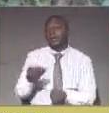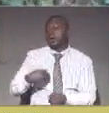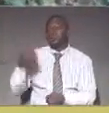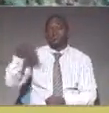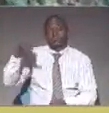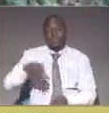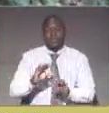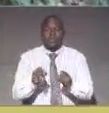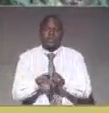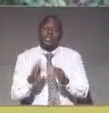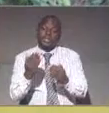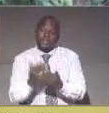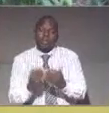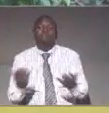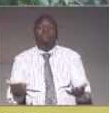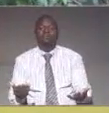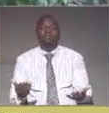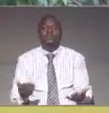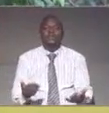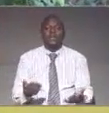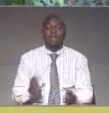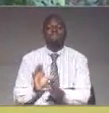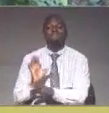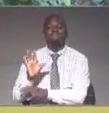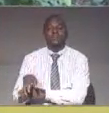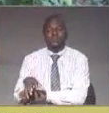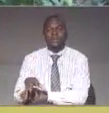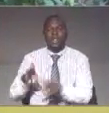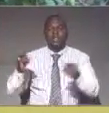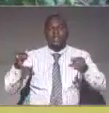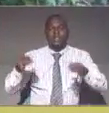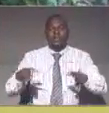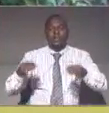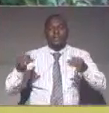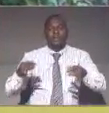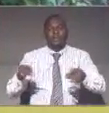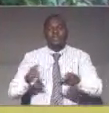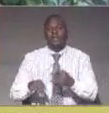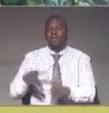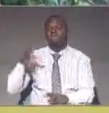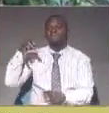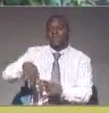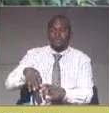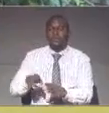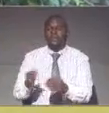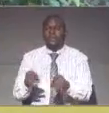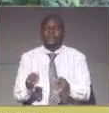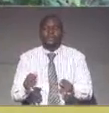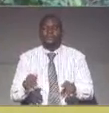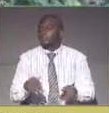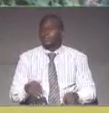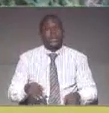latrines. Some of them use themselves in polythene bags, others in buckets, which is still